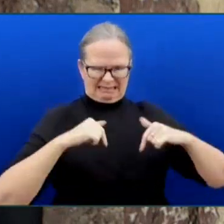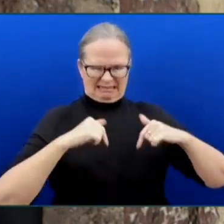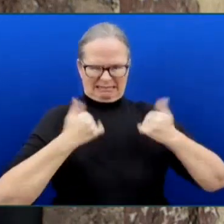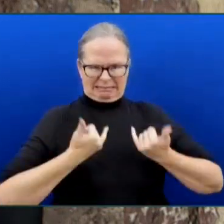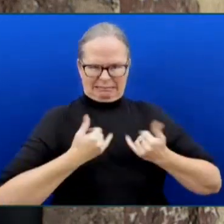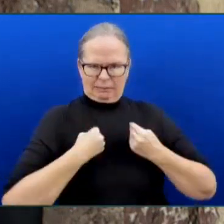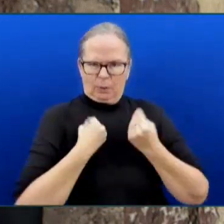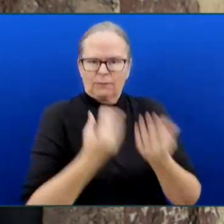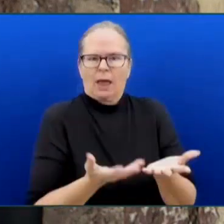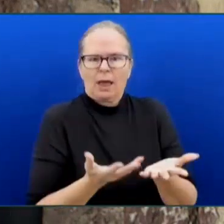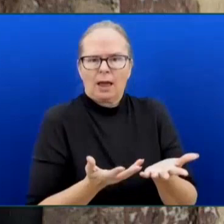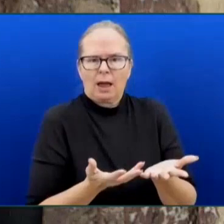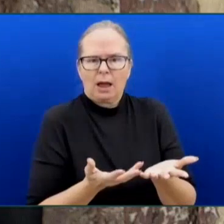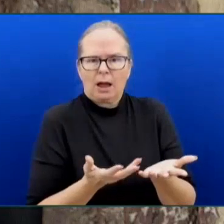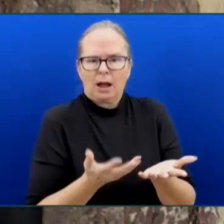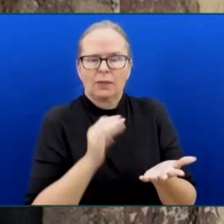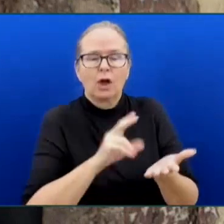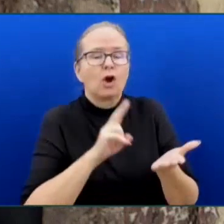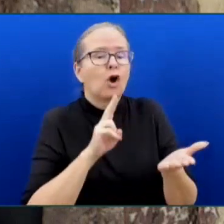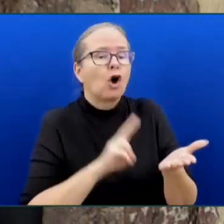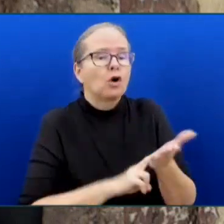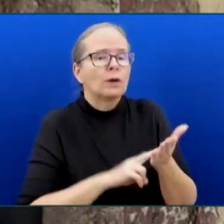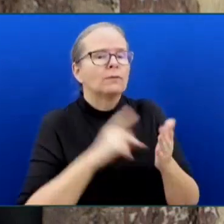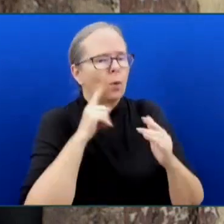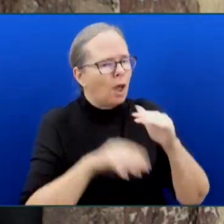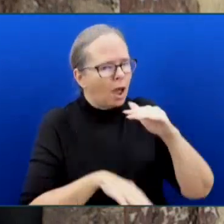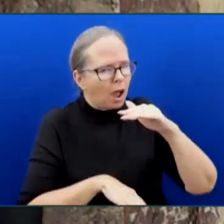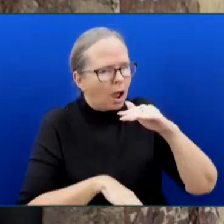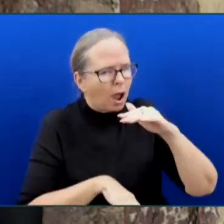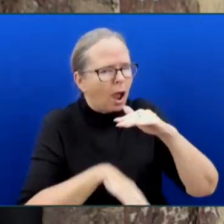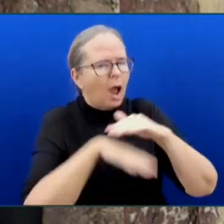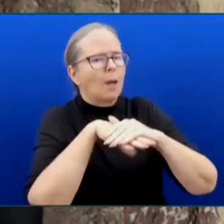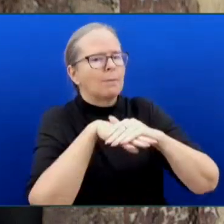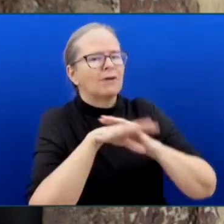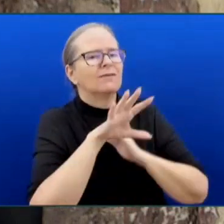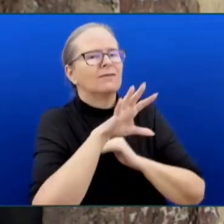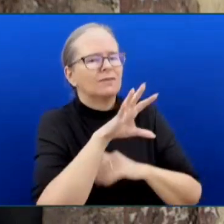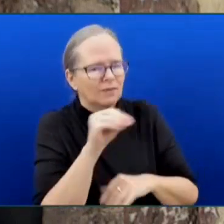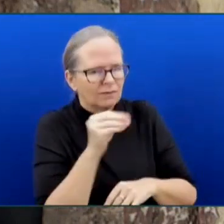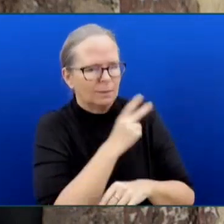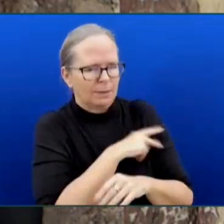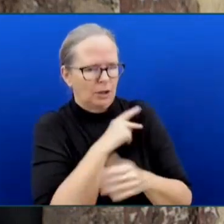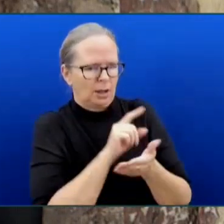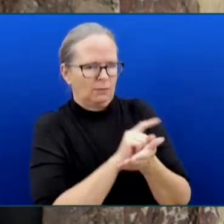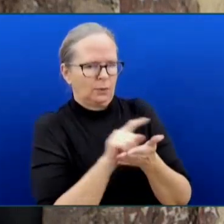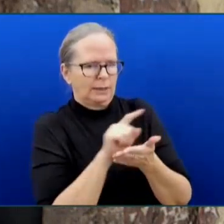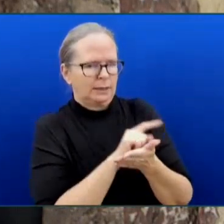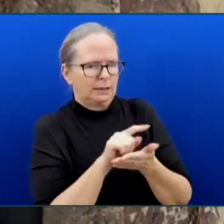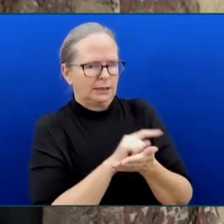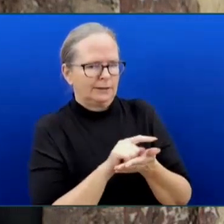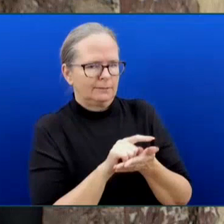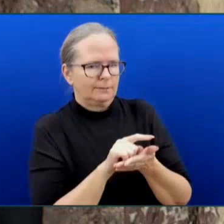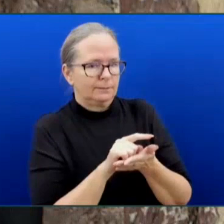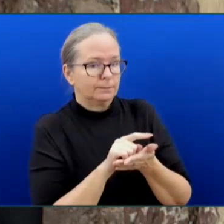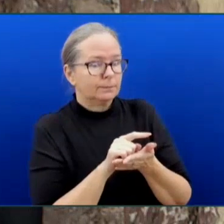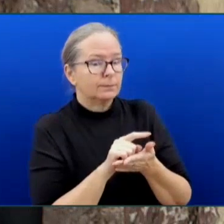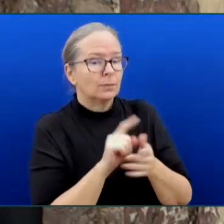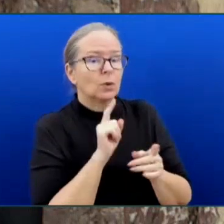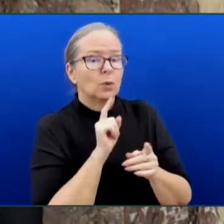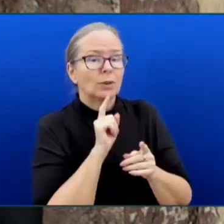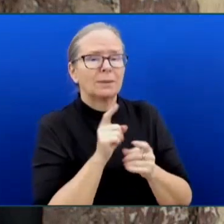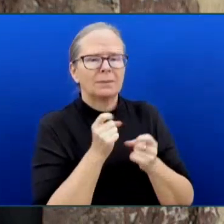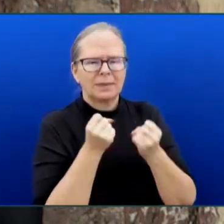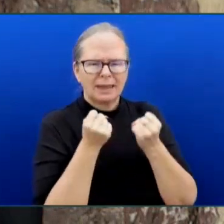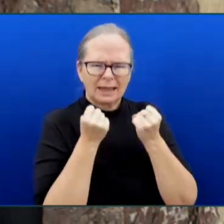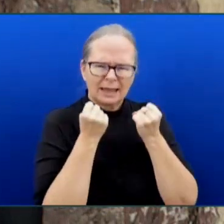50 patients a week. We wanted to have that capacity, and patients in the hundreds have gone to the United States and got that treatment. It just shows